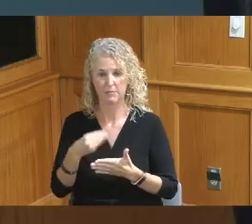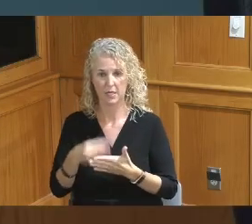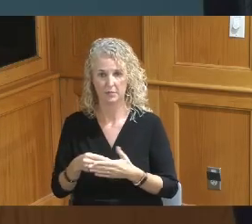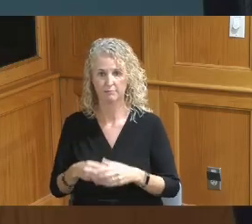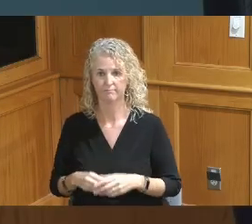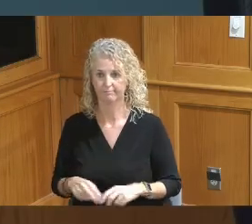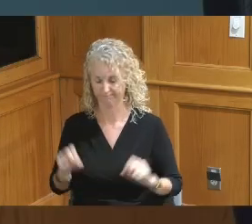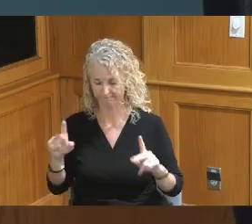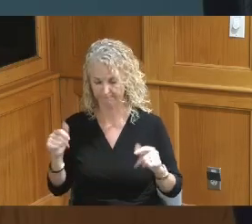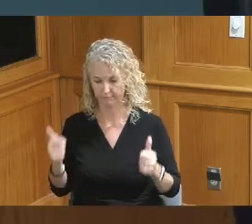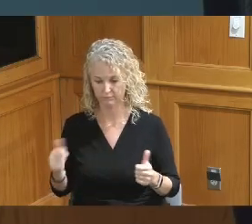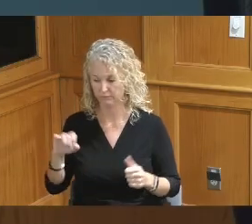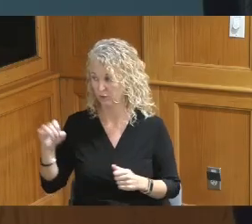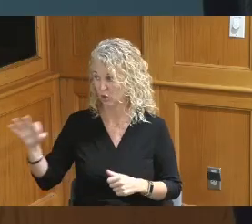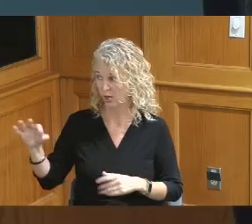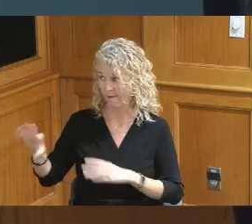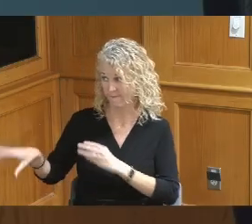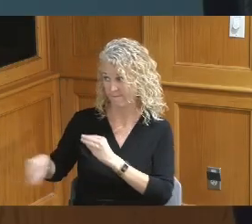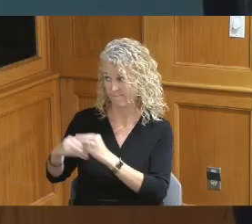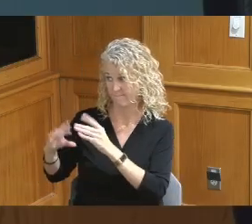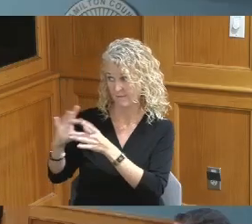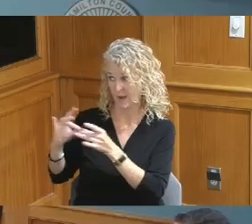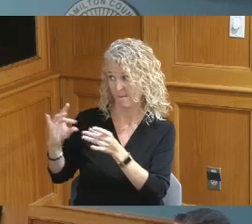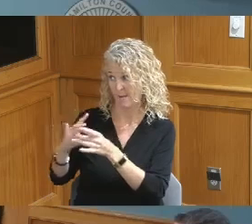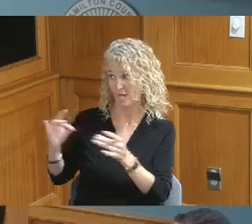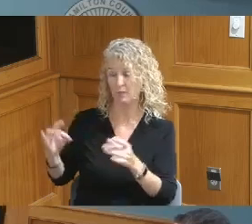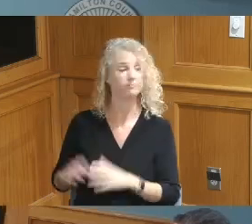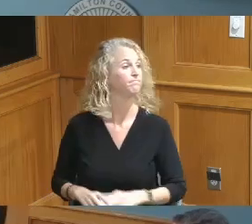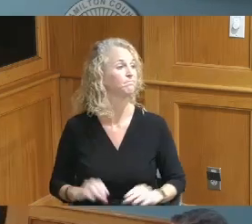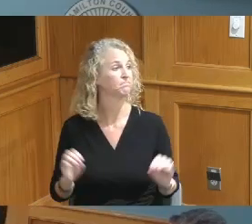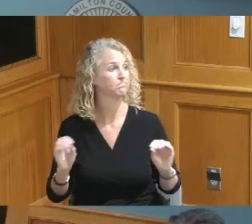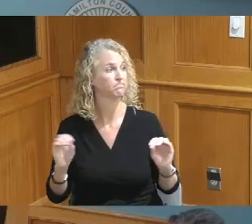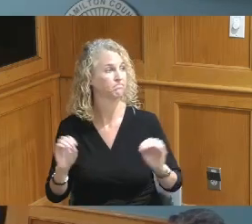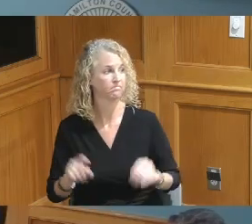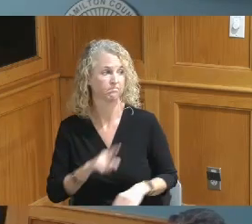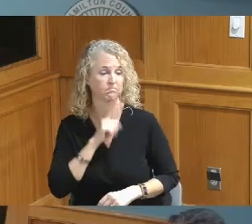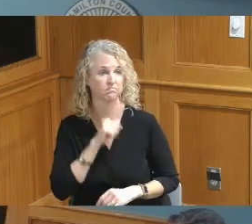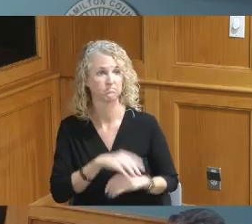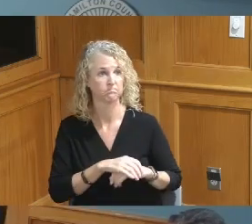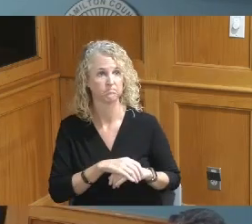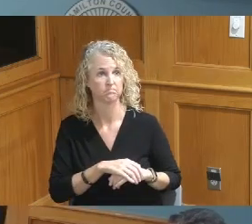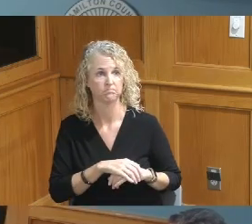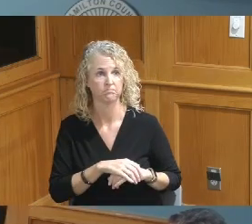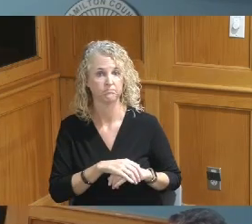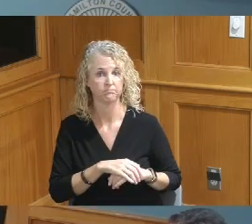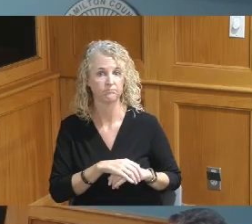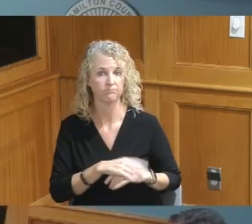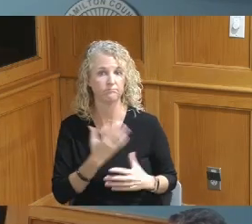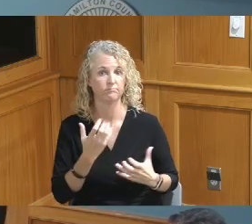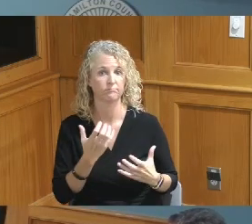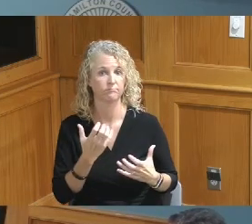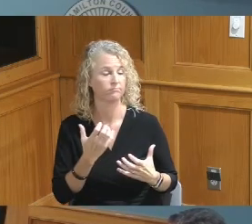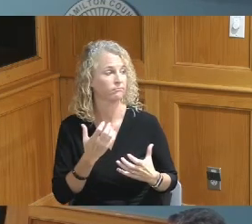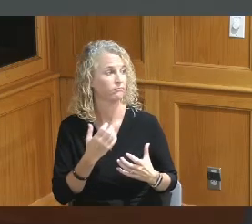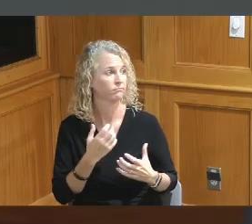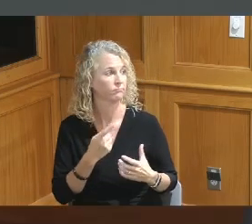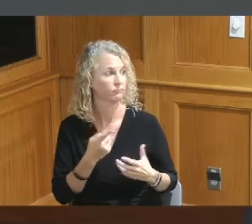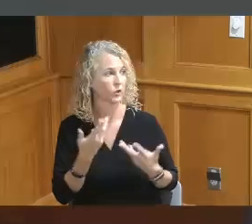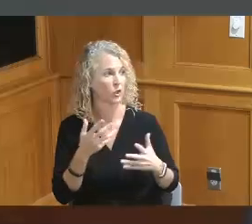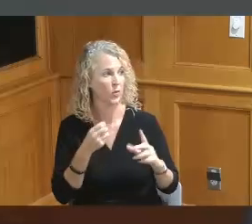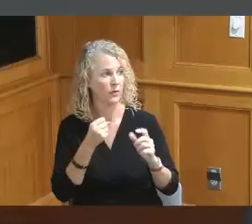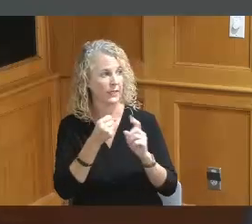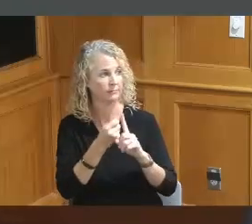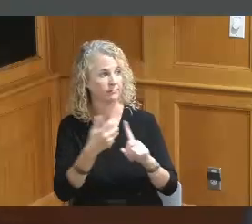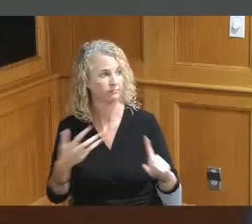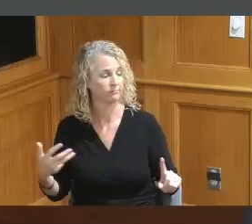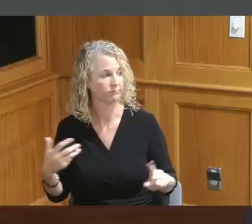dollars. Jeff, do you have anything to add? No, nothing real substantive other than just I wanted to hit, but you guys ultimately got